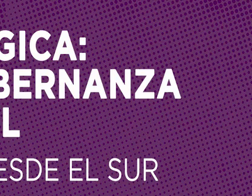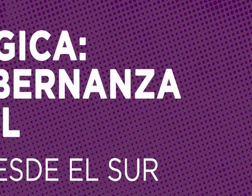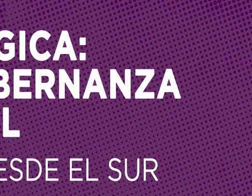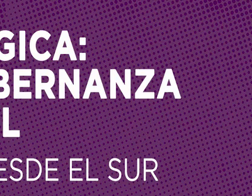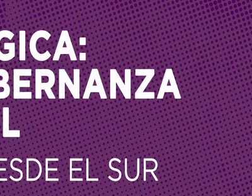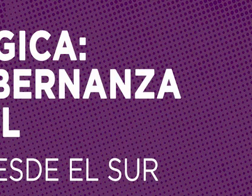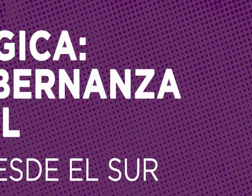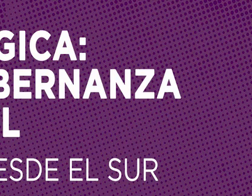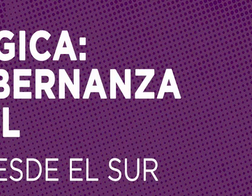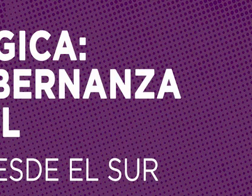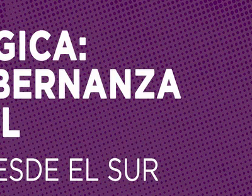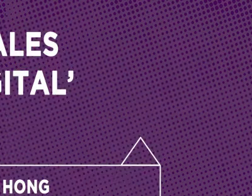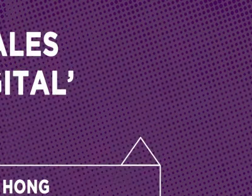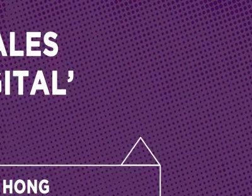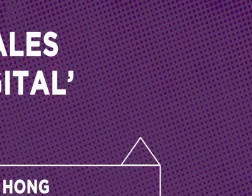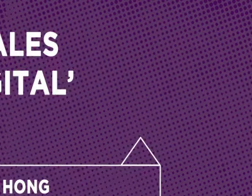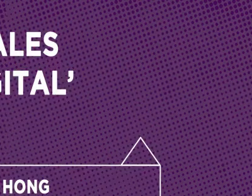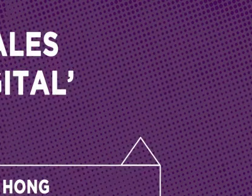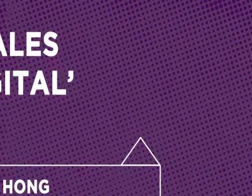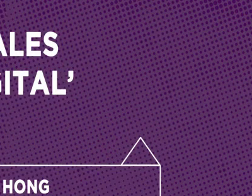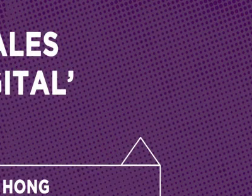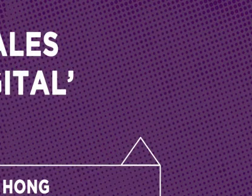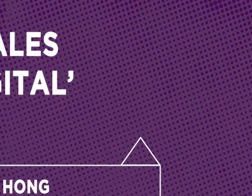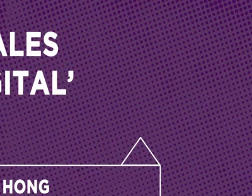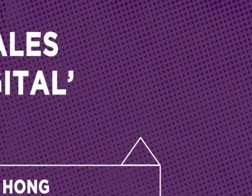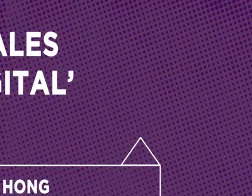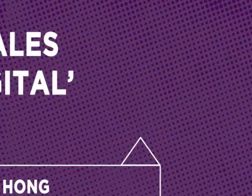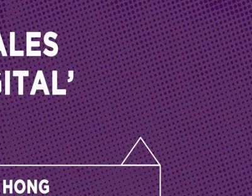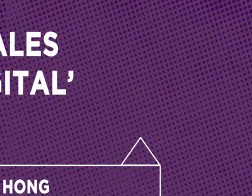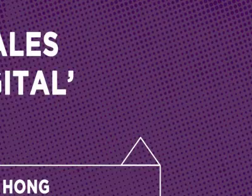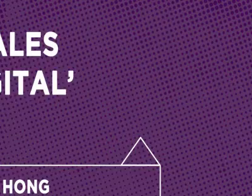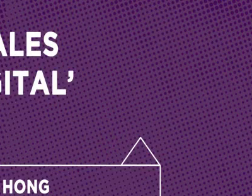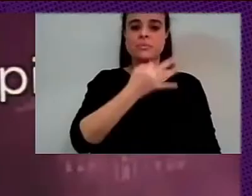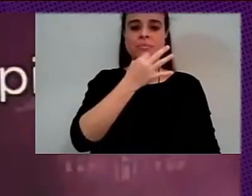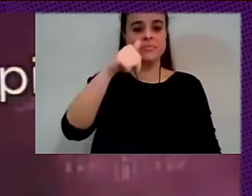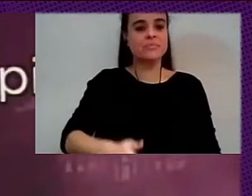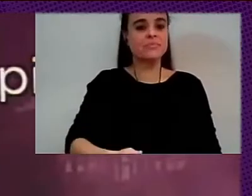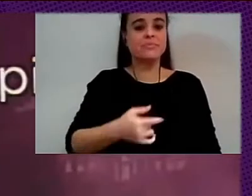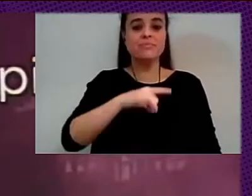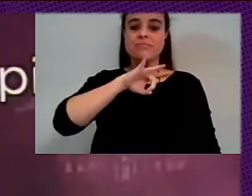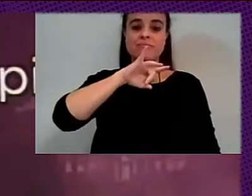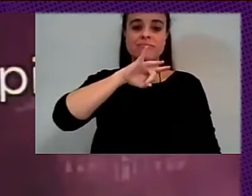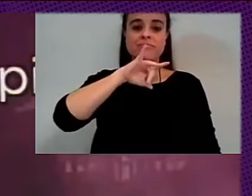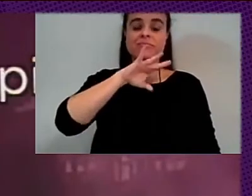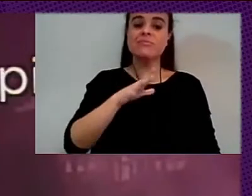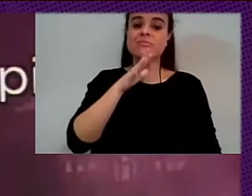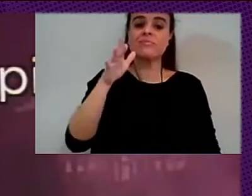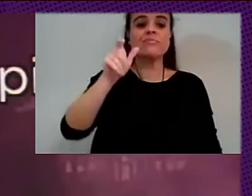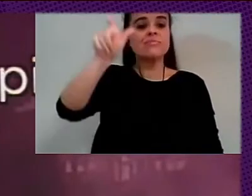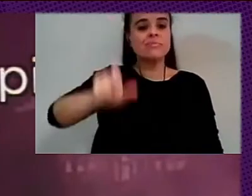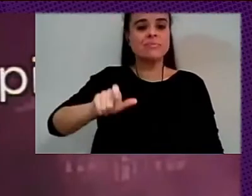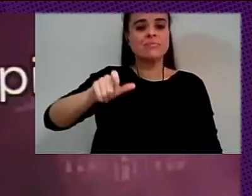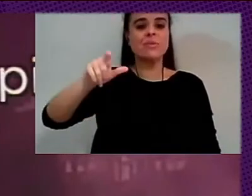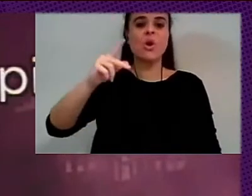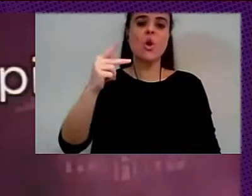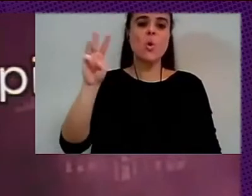Hi, good afternoon. Today we are very, very, very lucky. We have with us Michael Kwet. I don't know if I'm